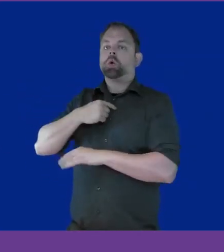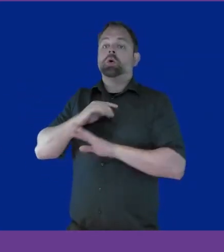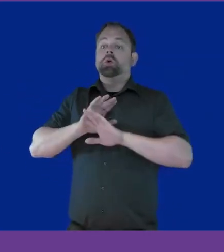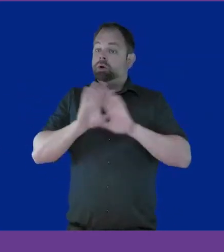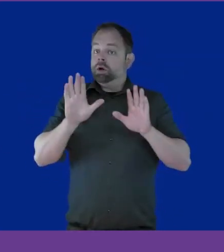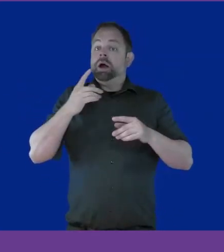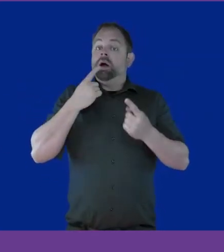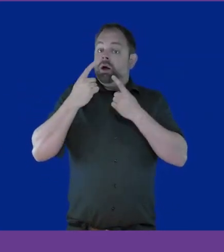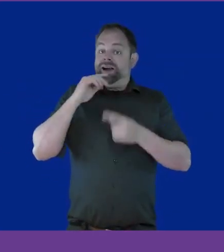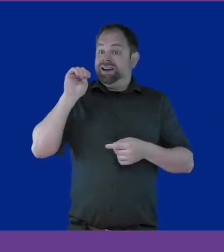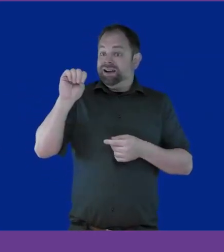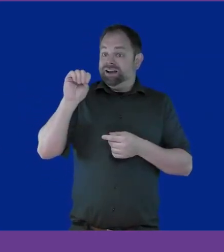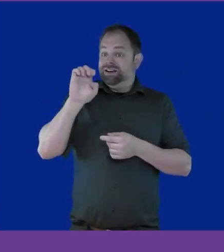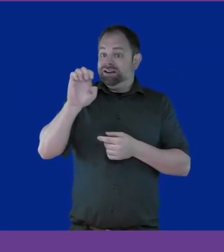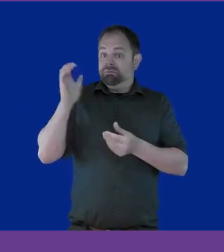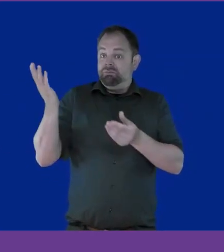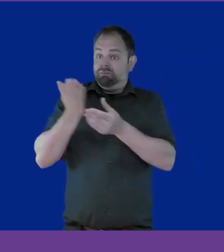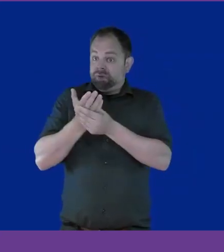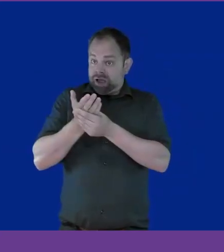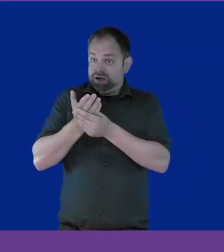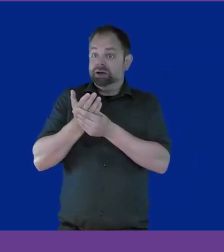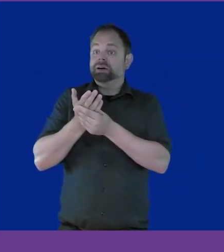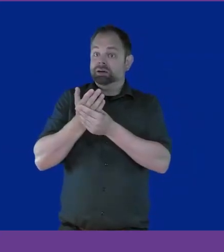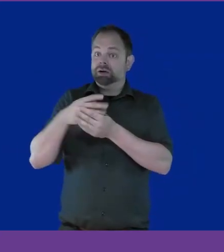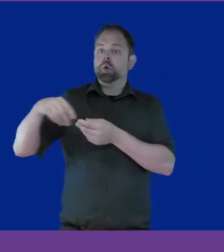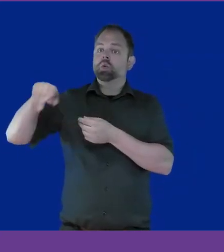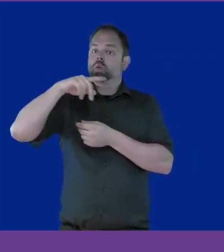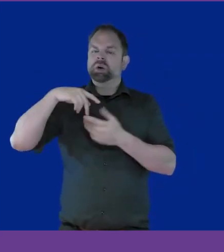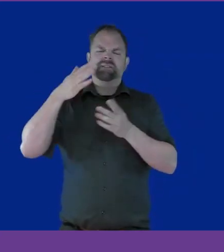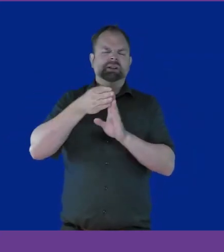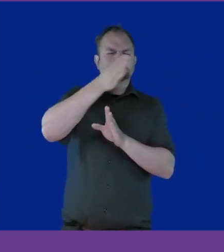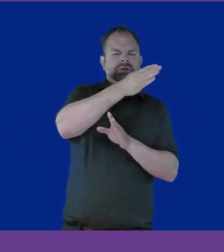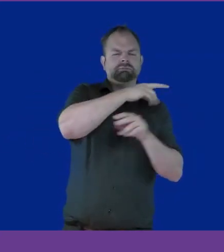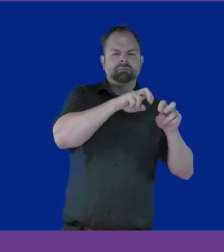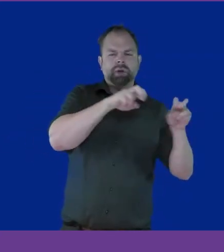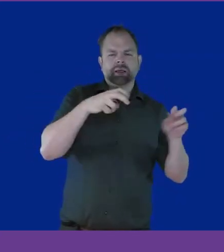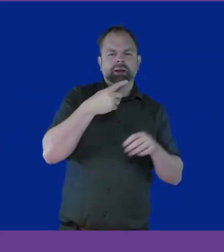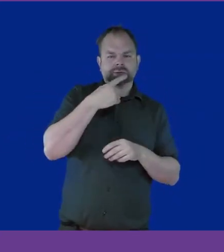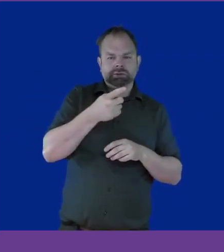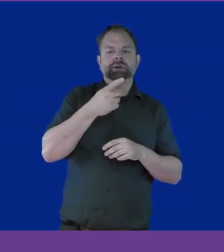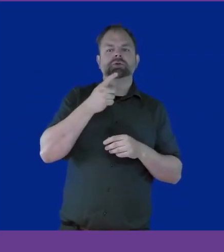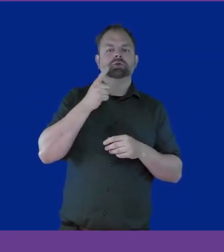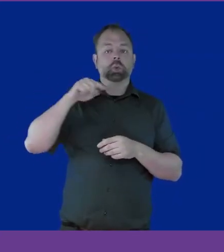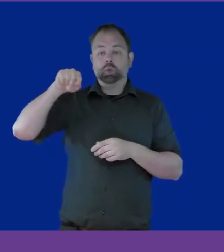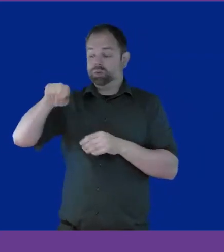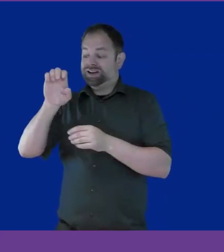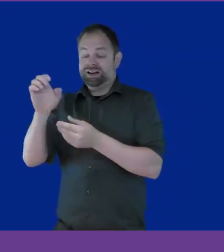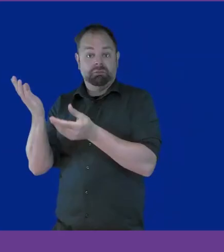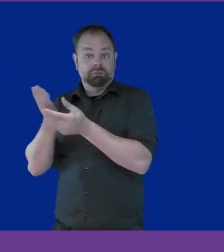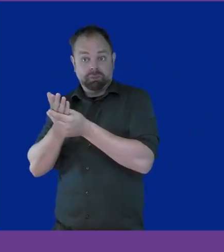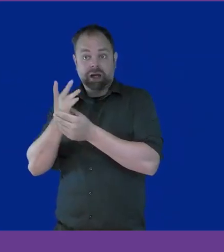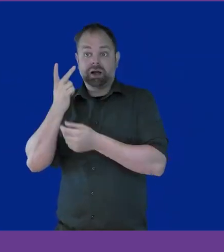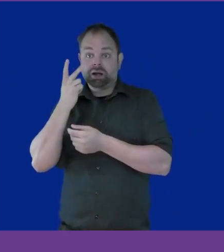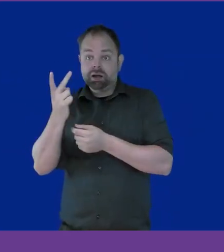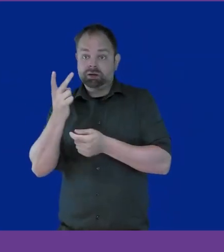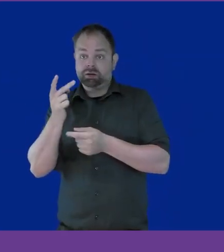disabilities. Of course, the window is small. Of course, it is not ideal, but we see a tendency going towards that.